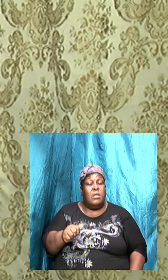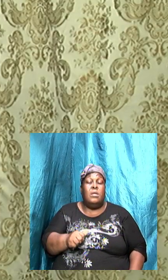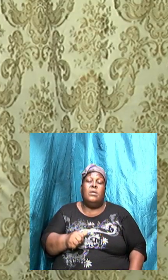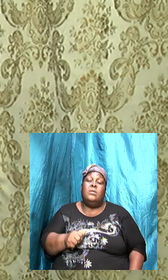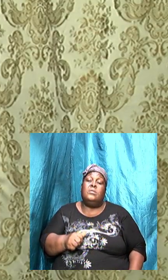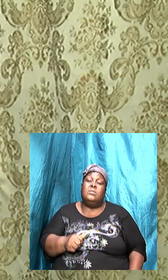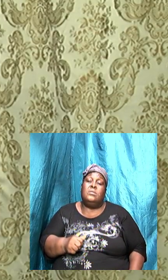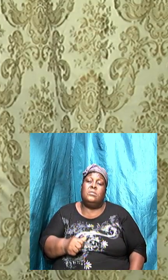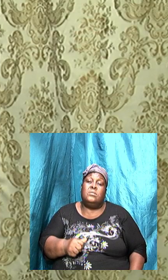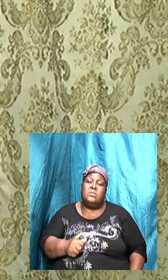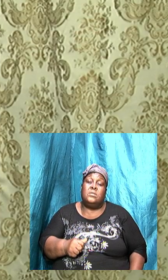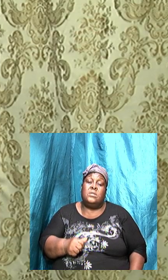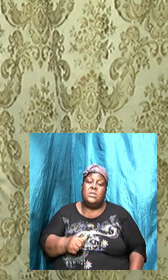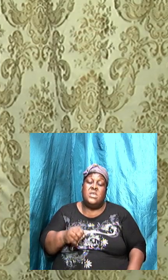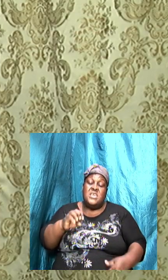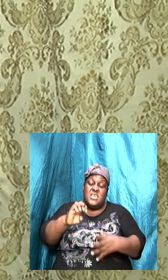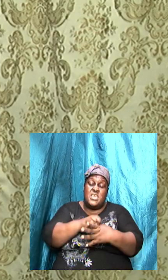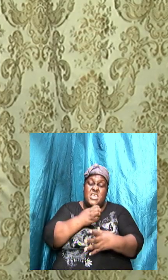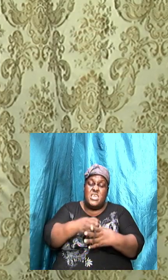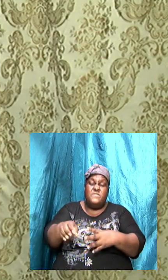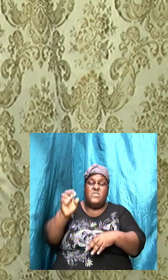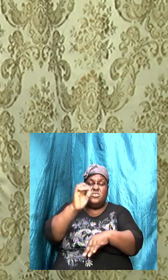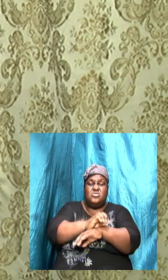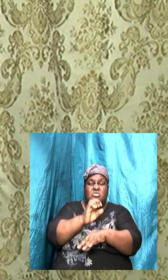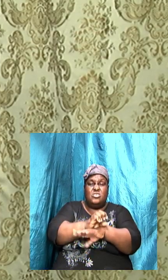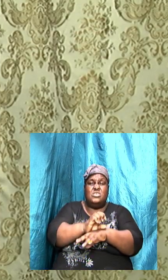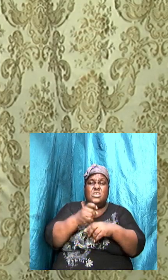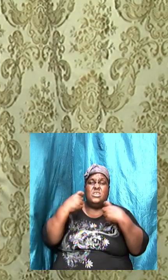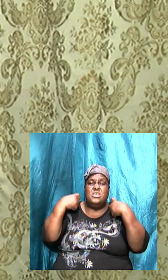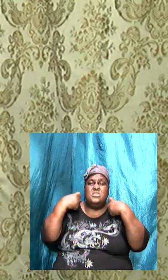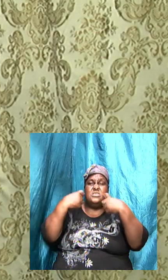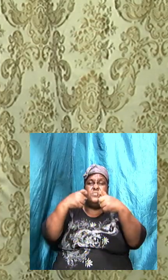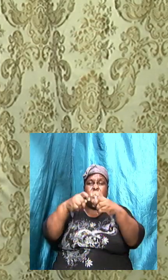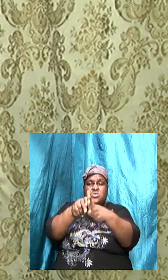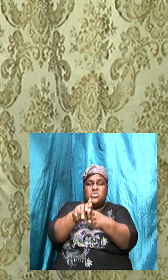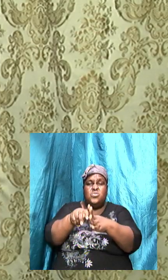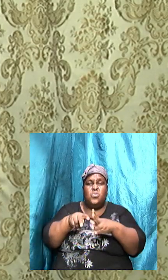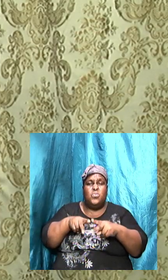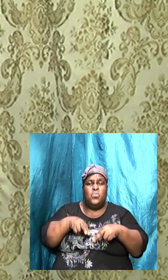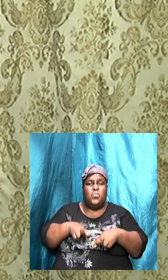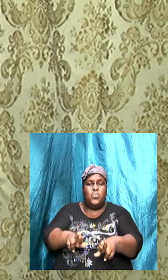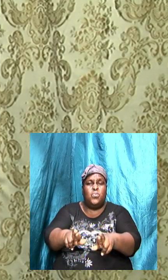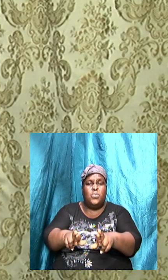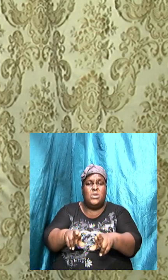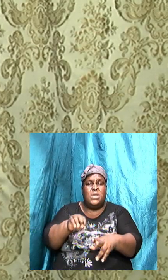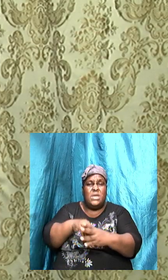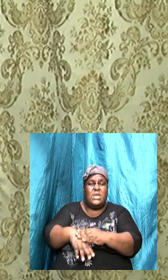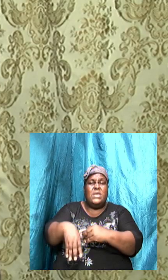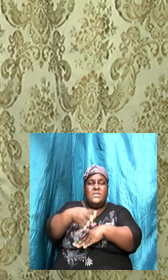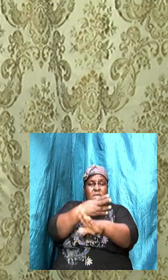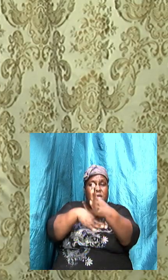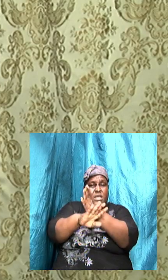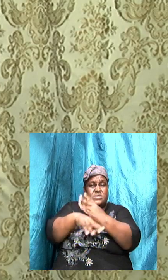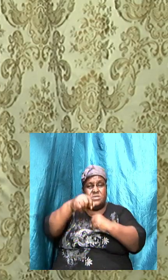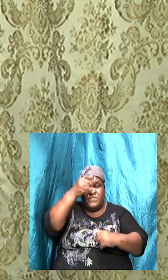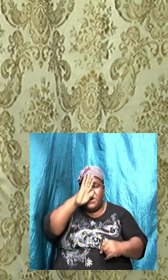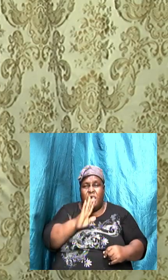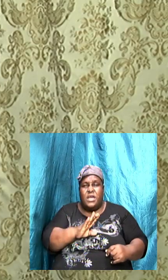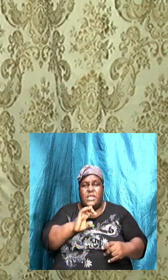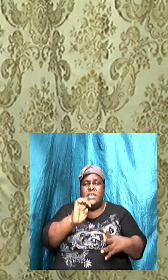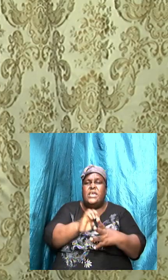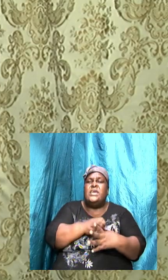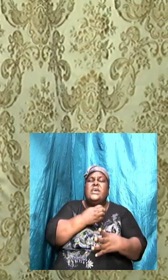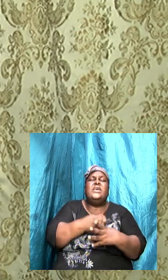typifies that even the church at Majestic Temple is in the hands of God. Even though there's